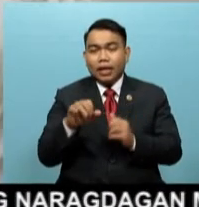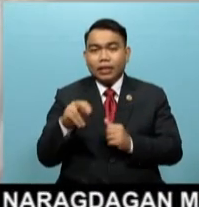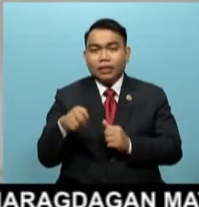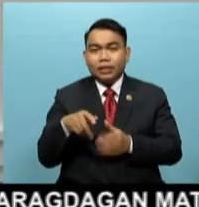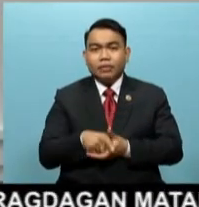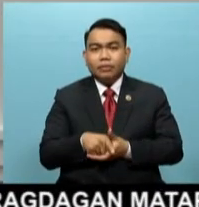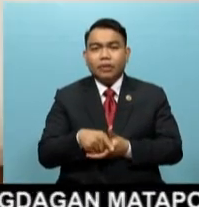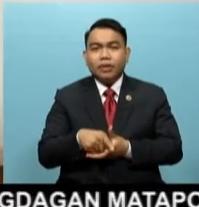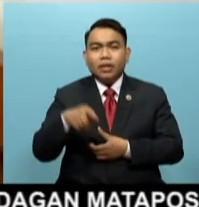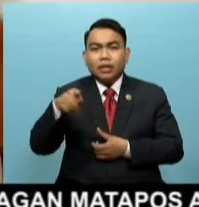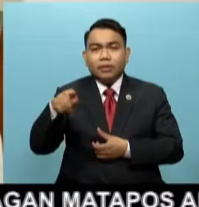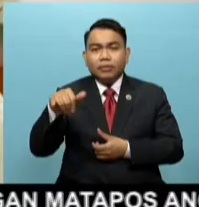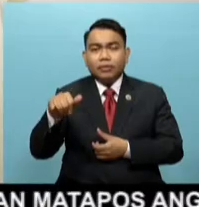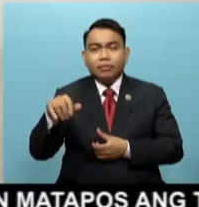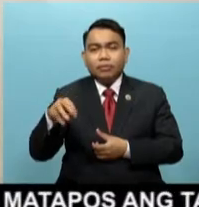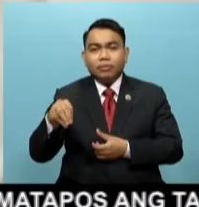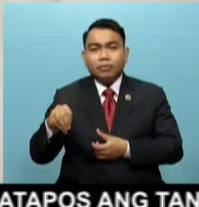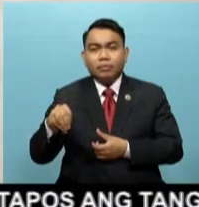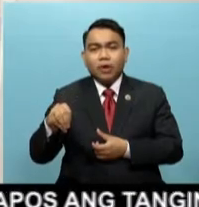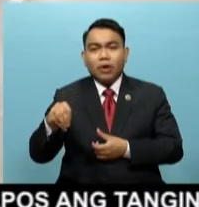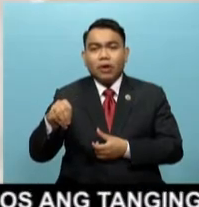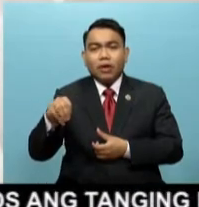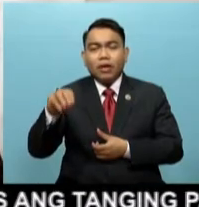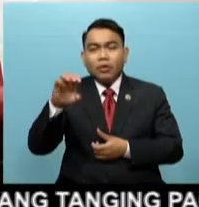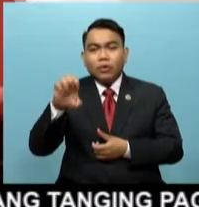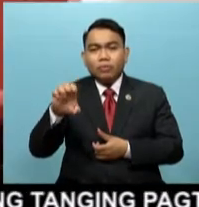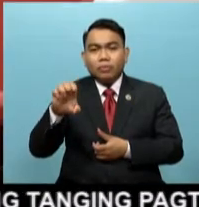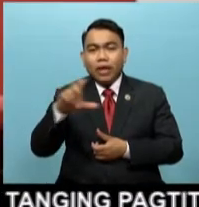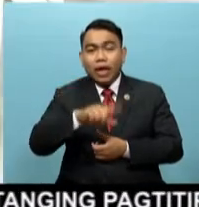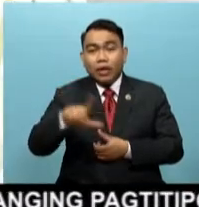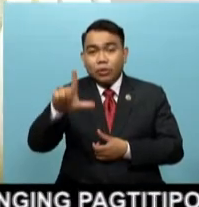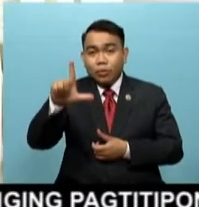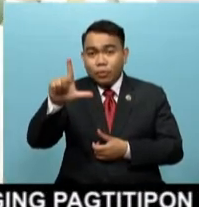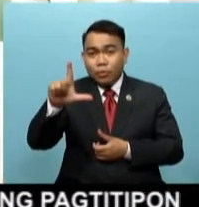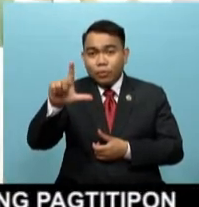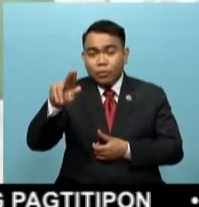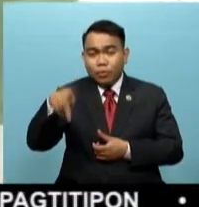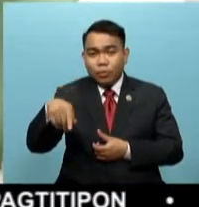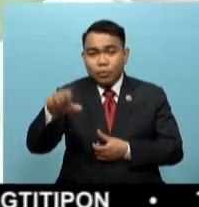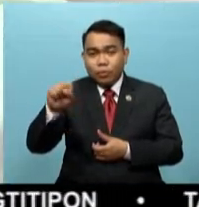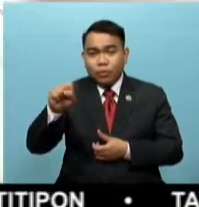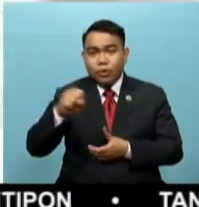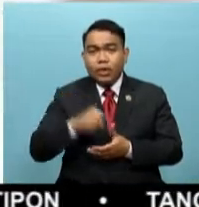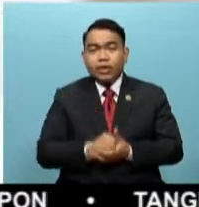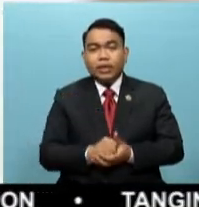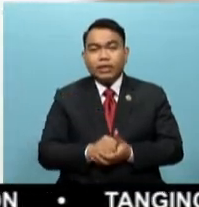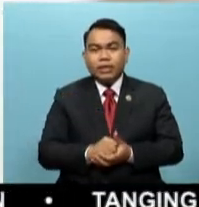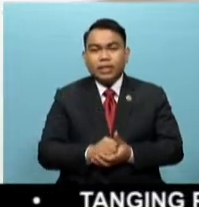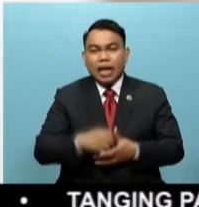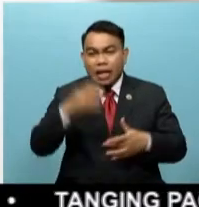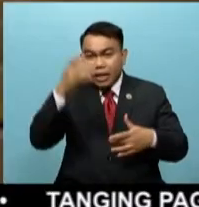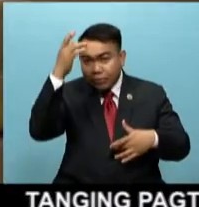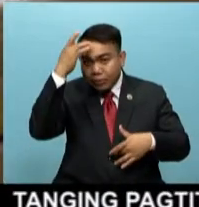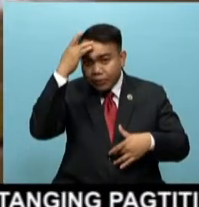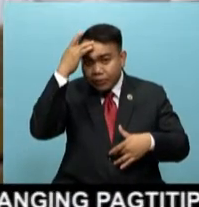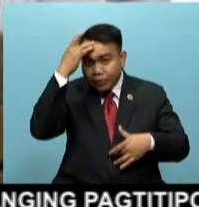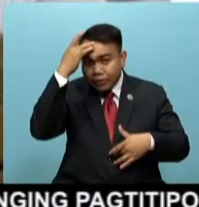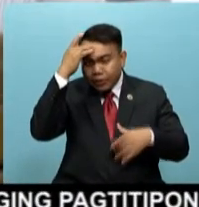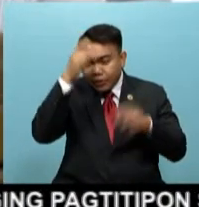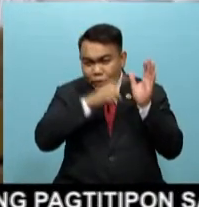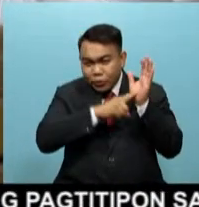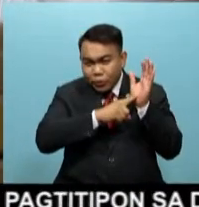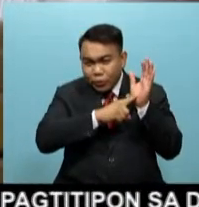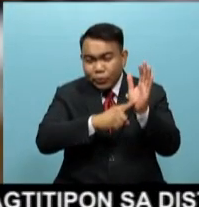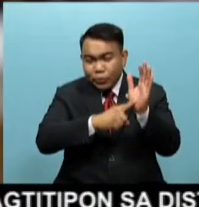chronic inflammatory demyelinating polyneuropathy, and lupus, an autoimmune disease, she has continuously shown that